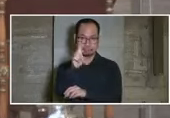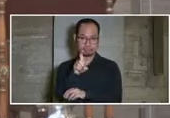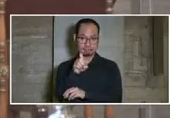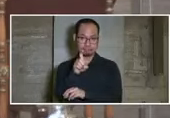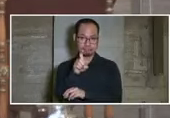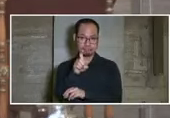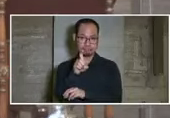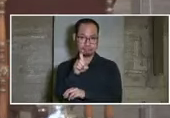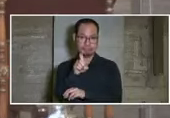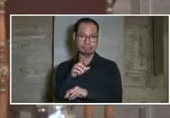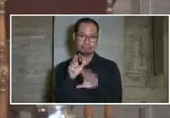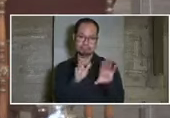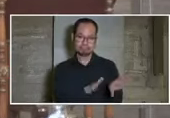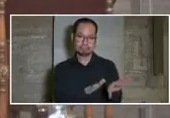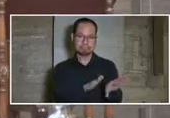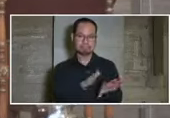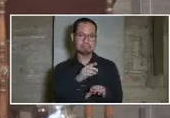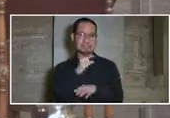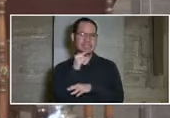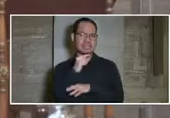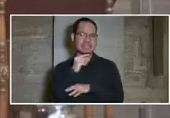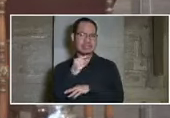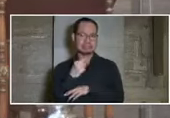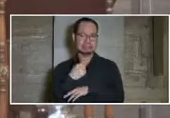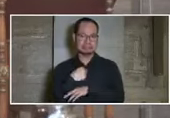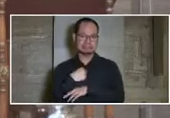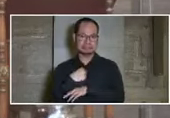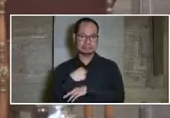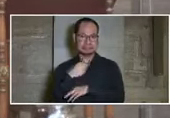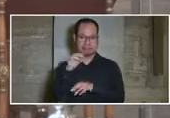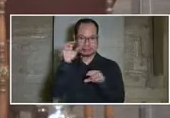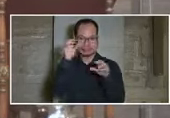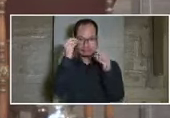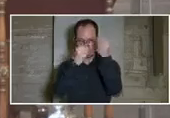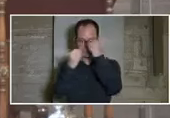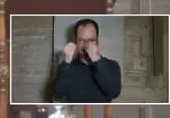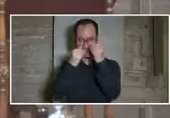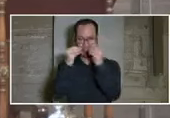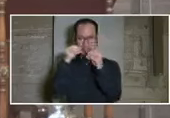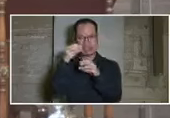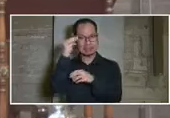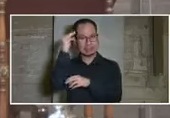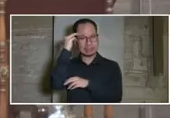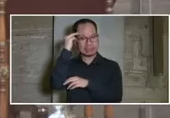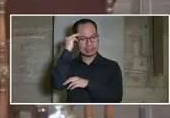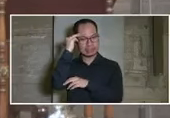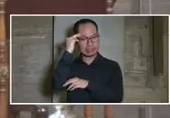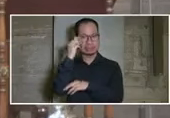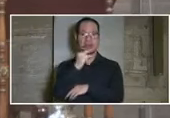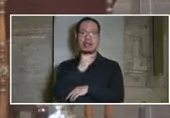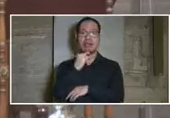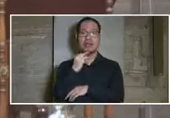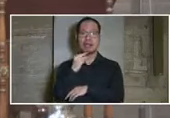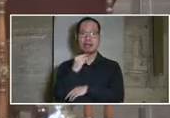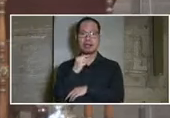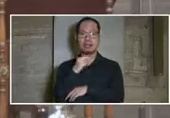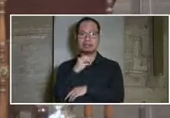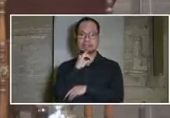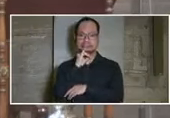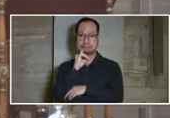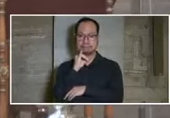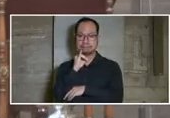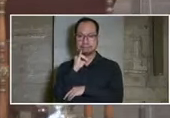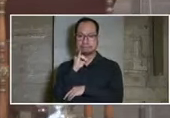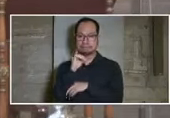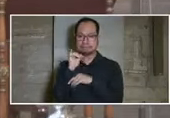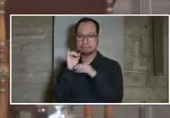Father, mukhang naguguluhan po ang aking pag-iisip. Father, I cannot really